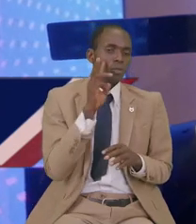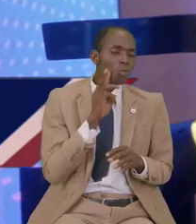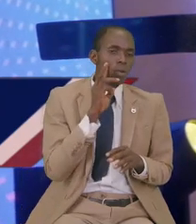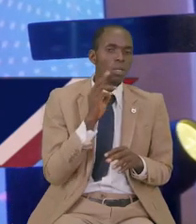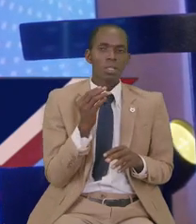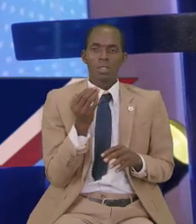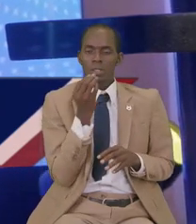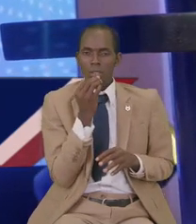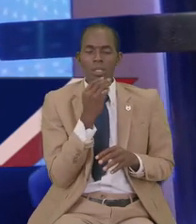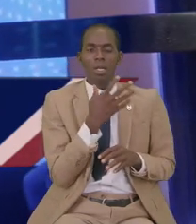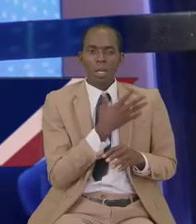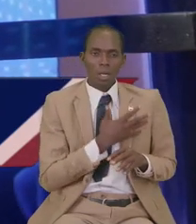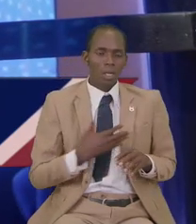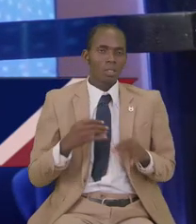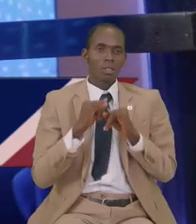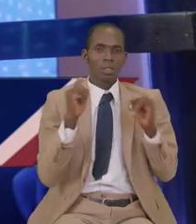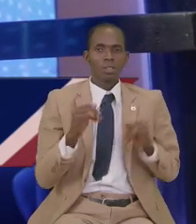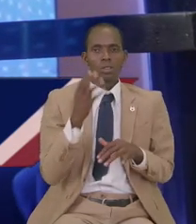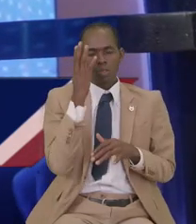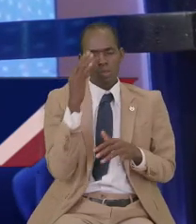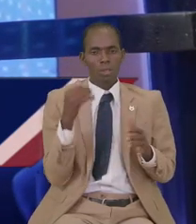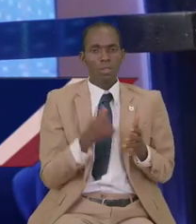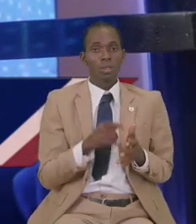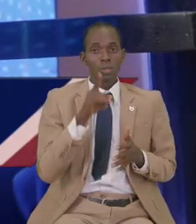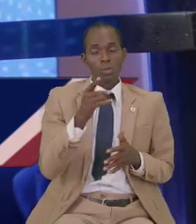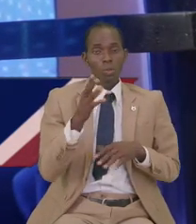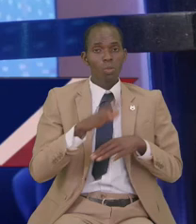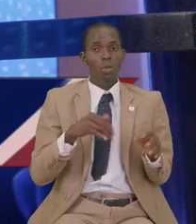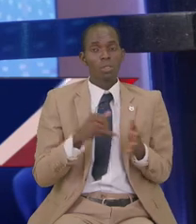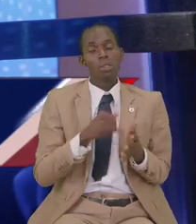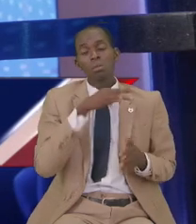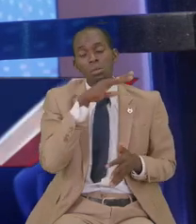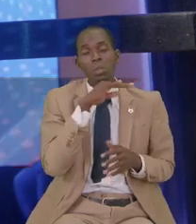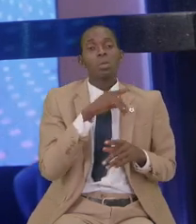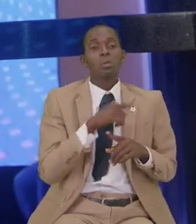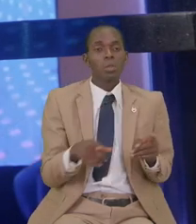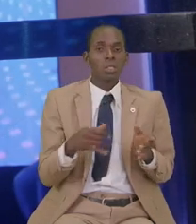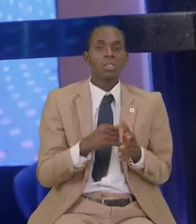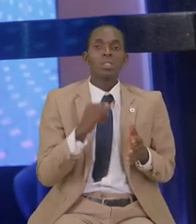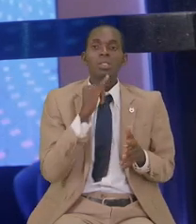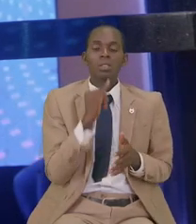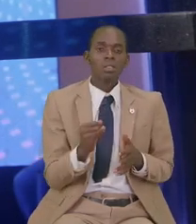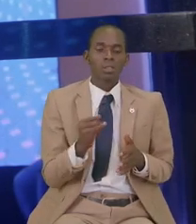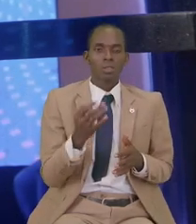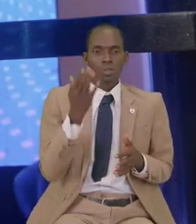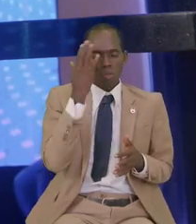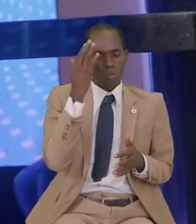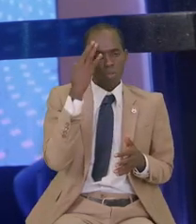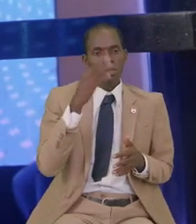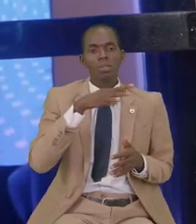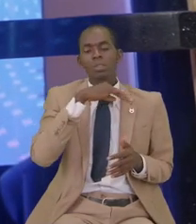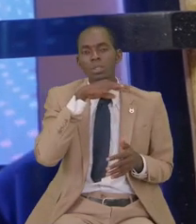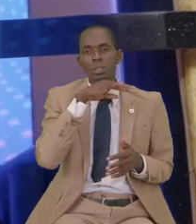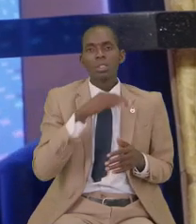it's an acknowledged thing. And you call it defilement, okay, call it defilement. It's acknowledged defilement. Even